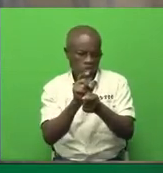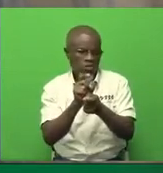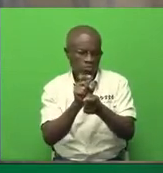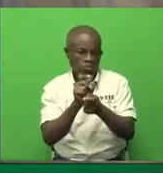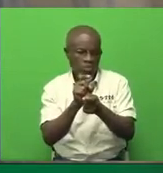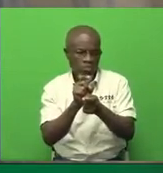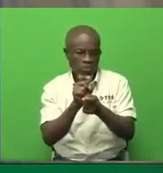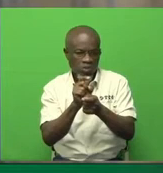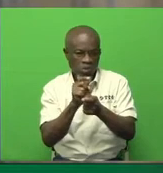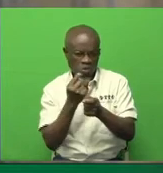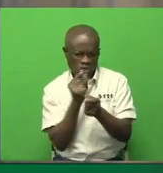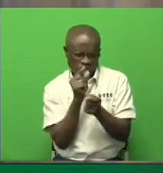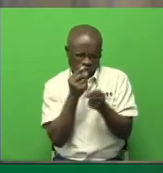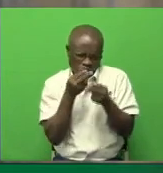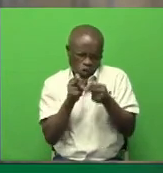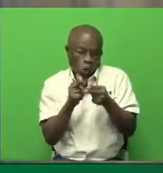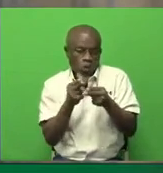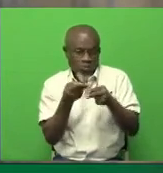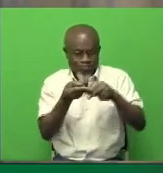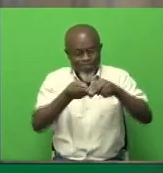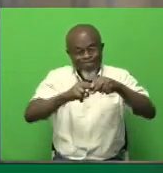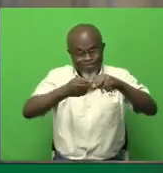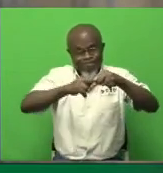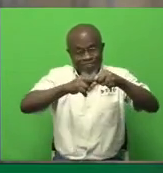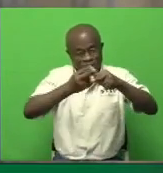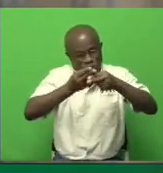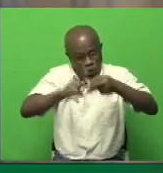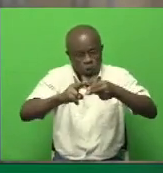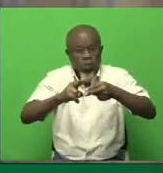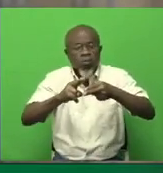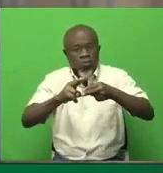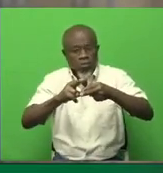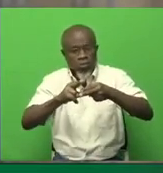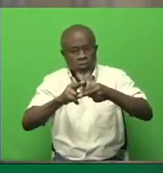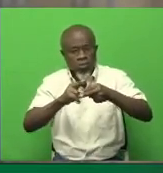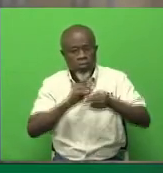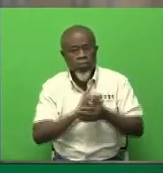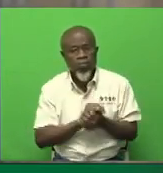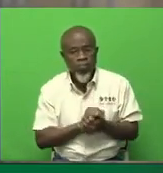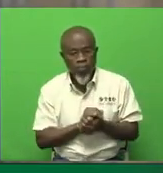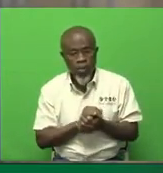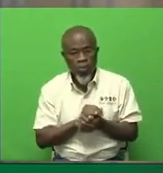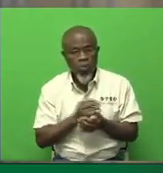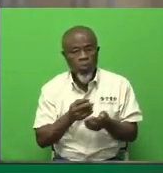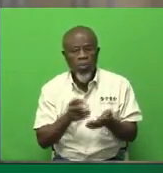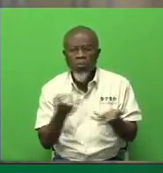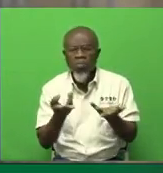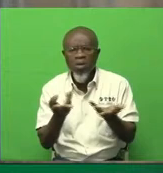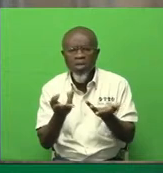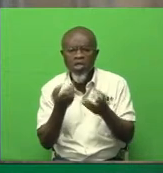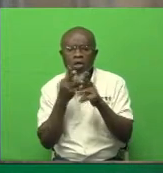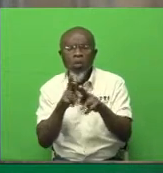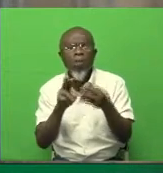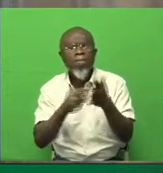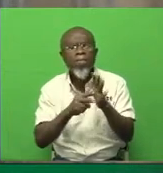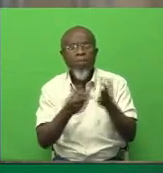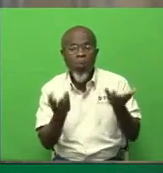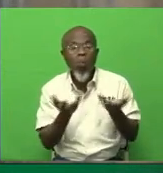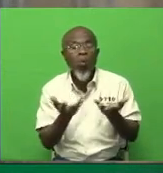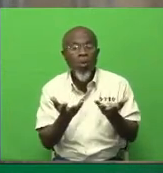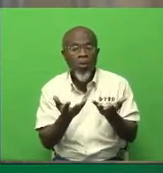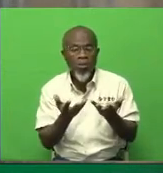Iranians generated by external Market forces what do these ratings mean they mean that TNT